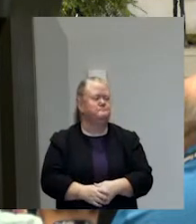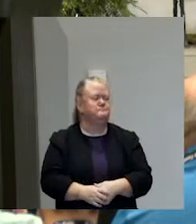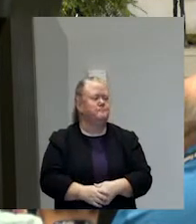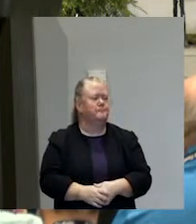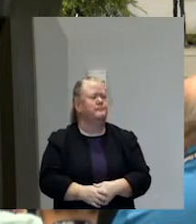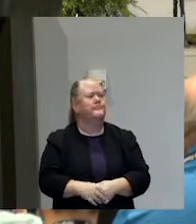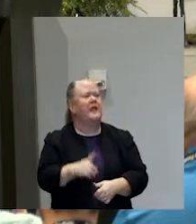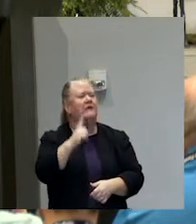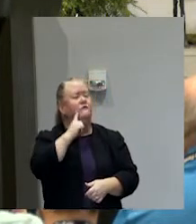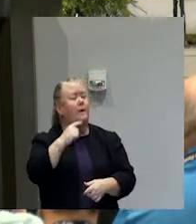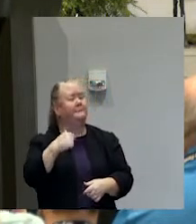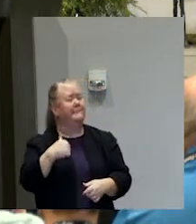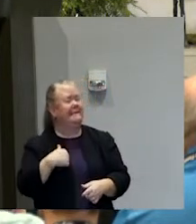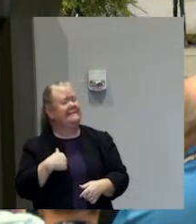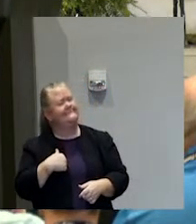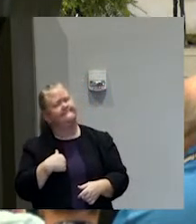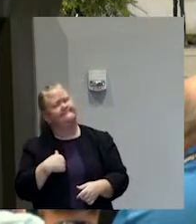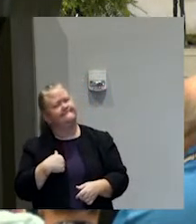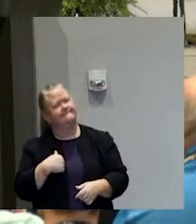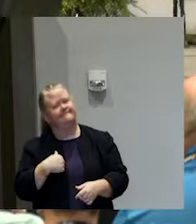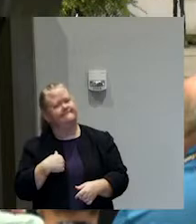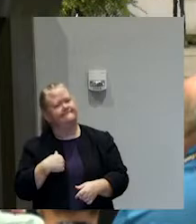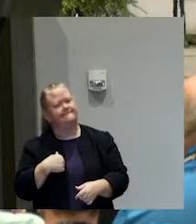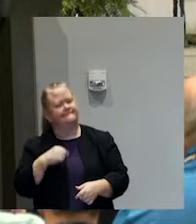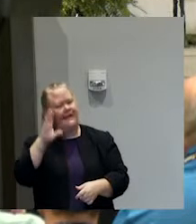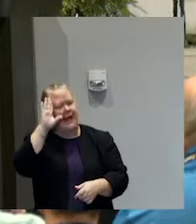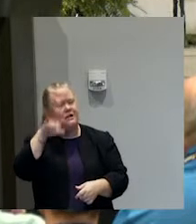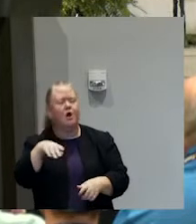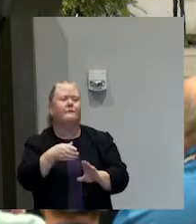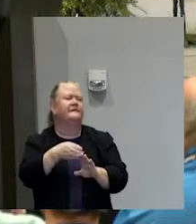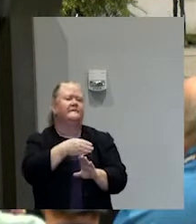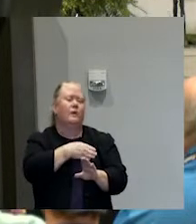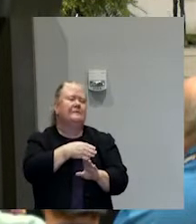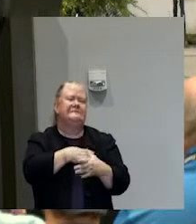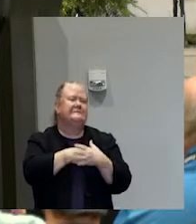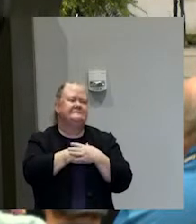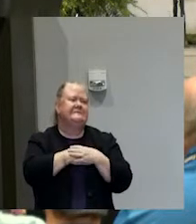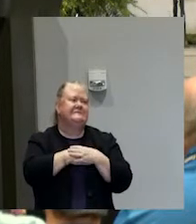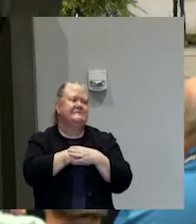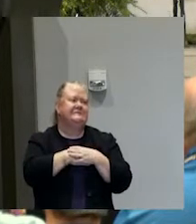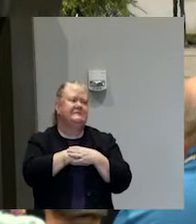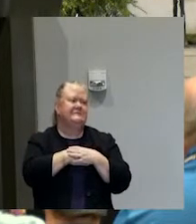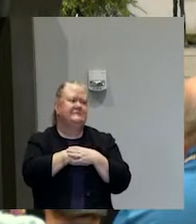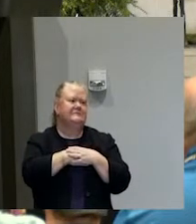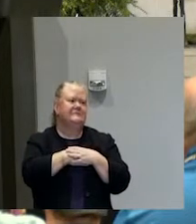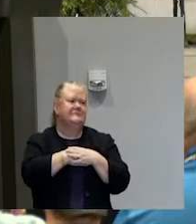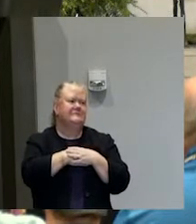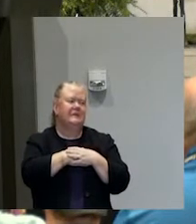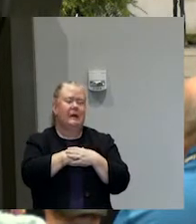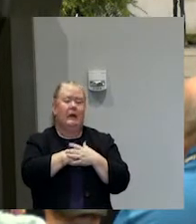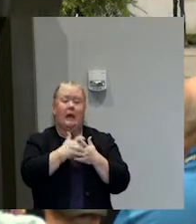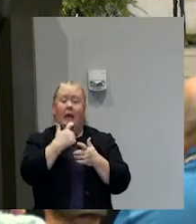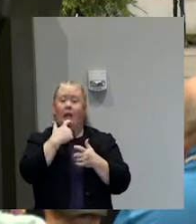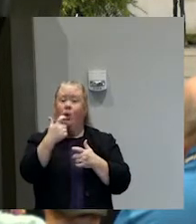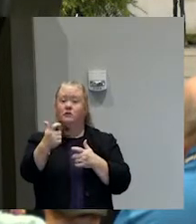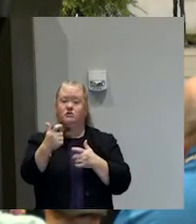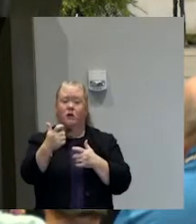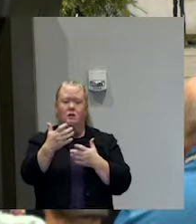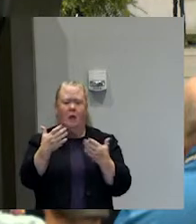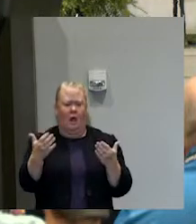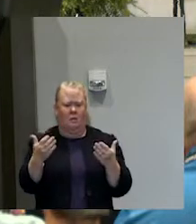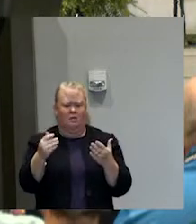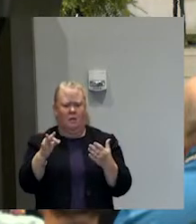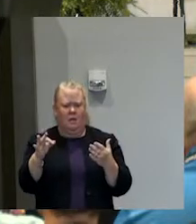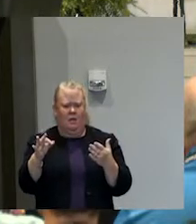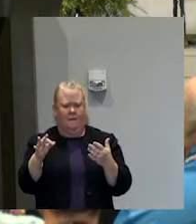For me, I alluded to this before, growing up, I watched a lot of Jackass.